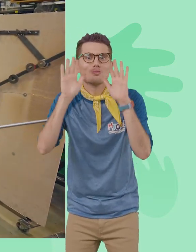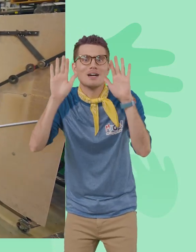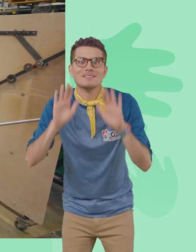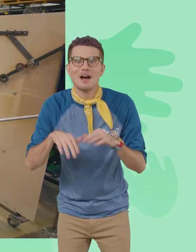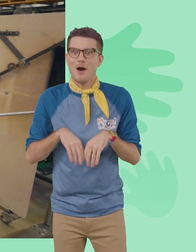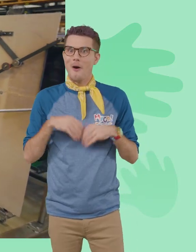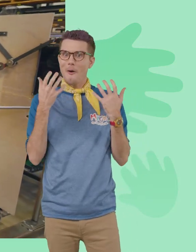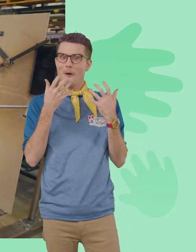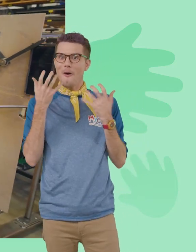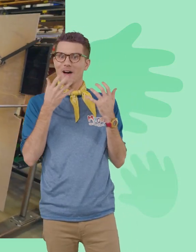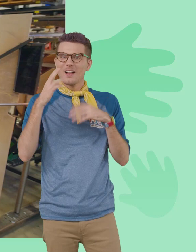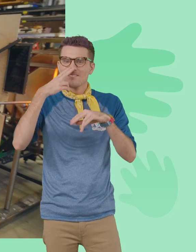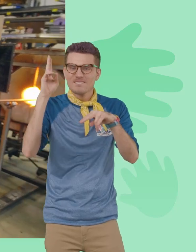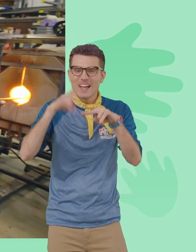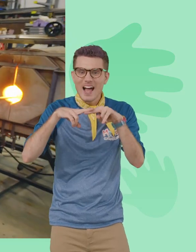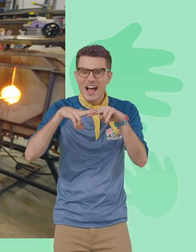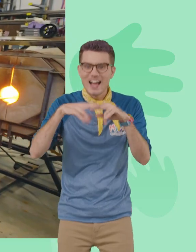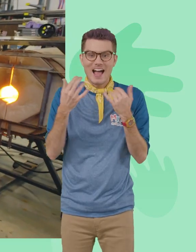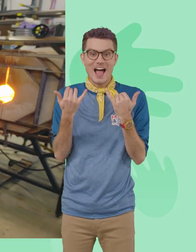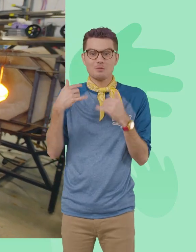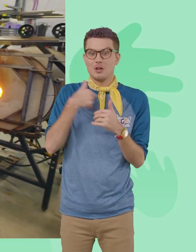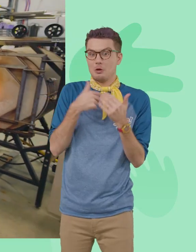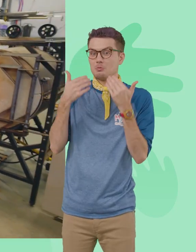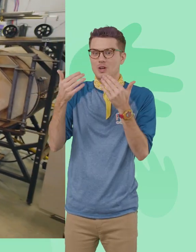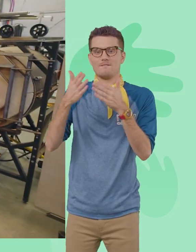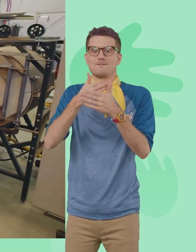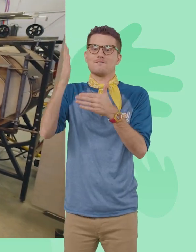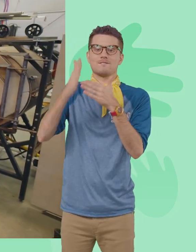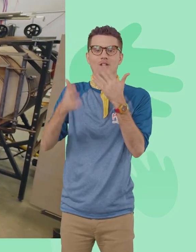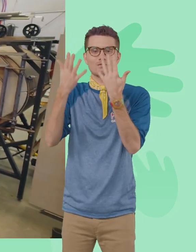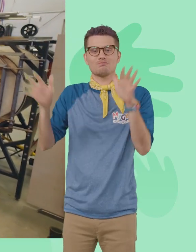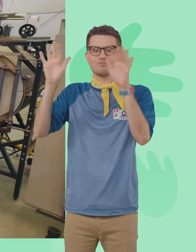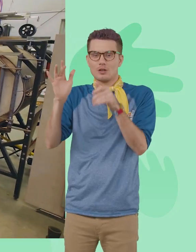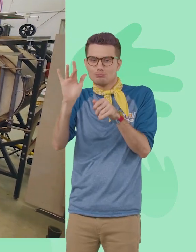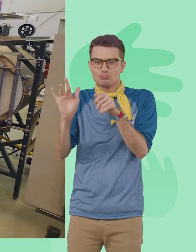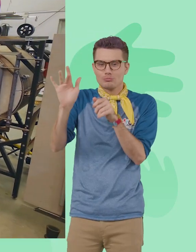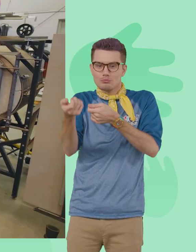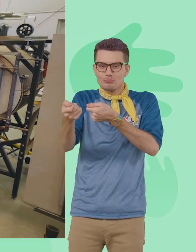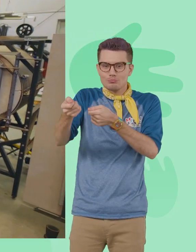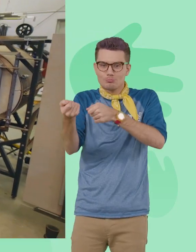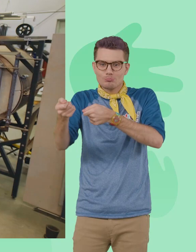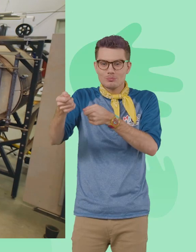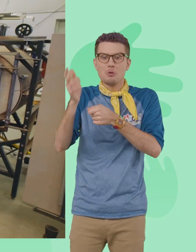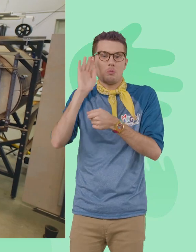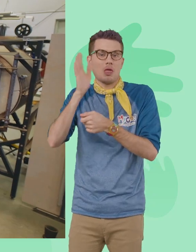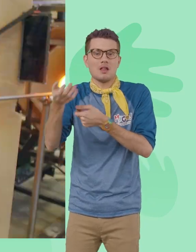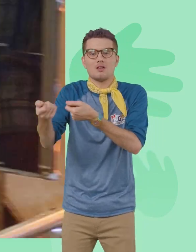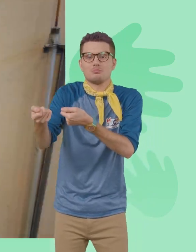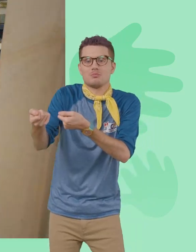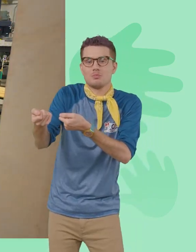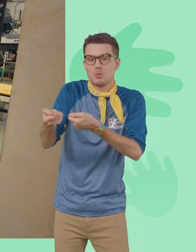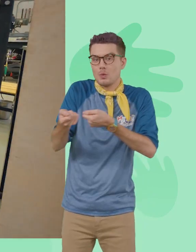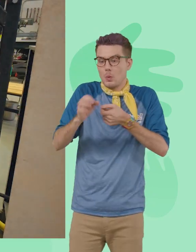Whoa. That was so much fun. Now they're going to do the finishing touches. And then they're going to pull it off of the metal rod.